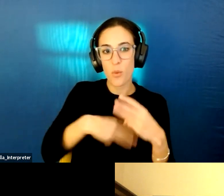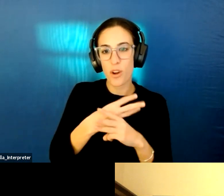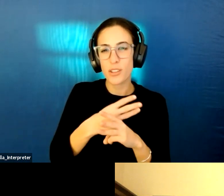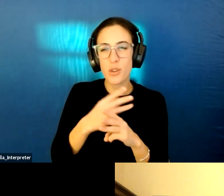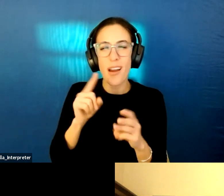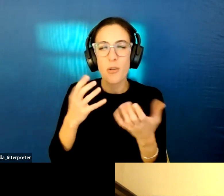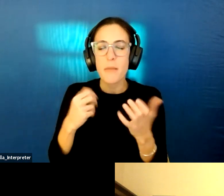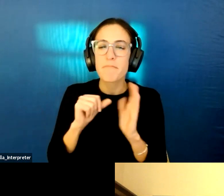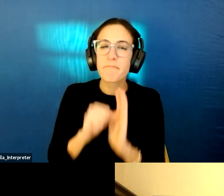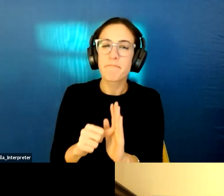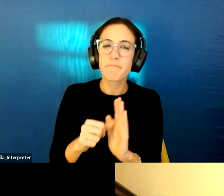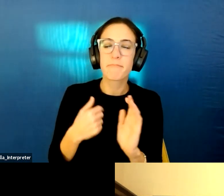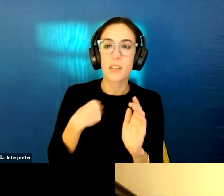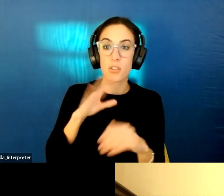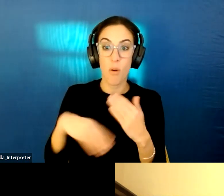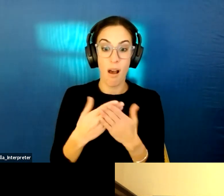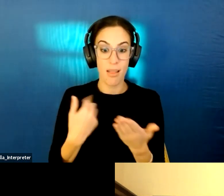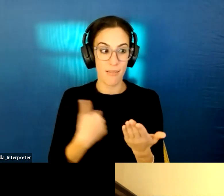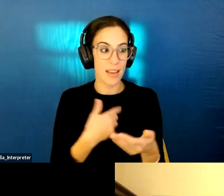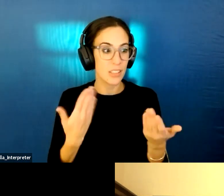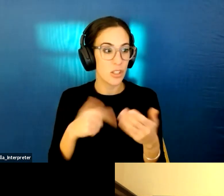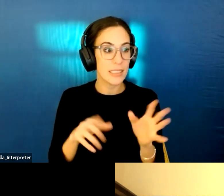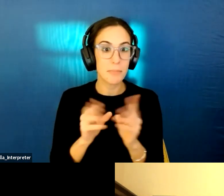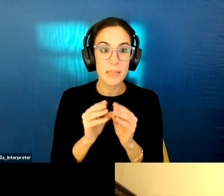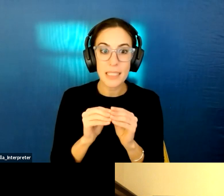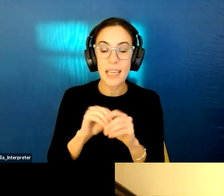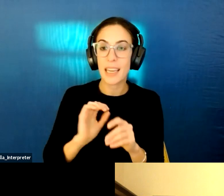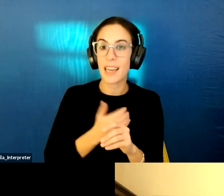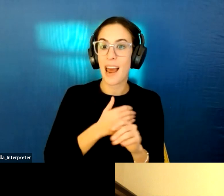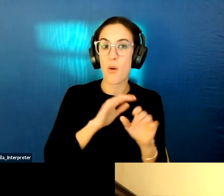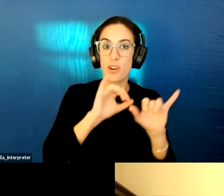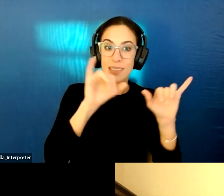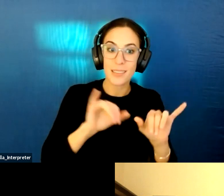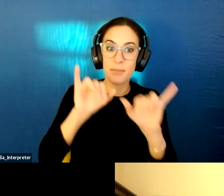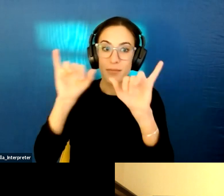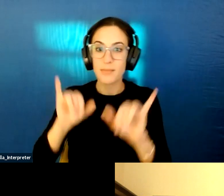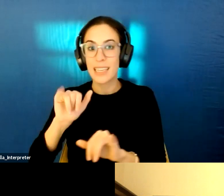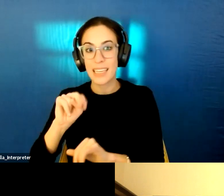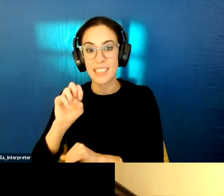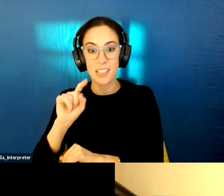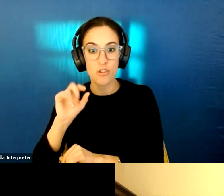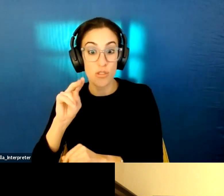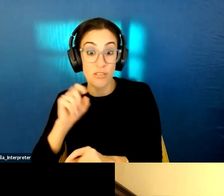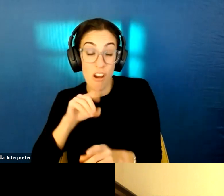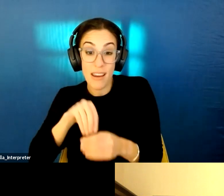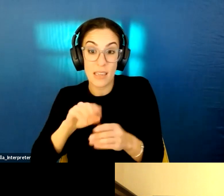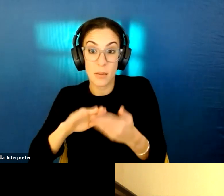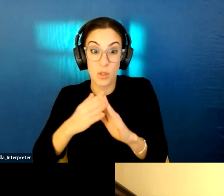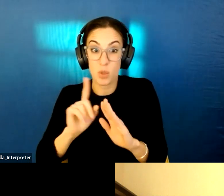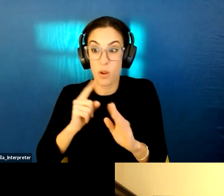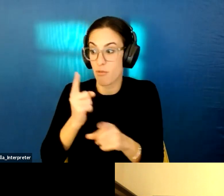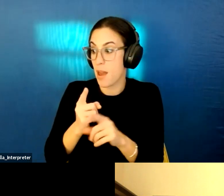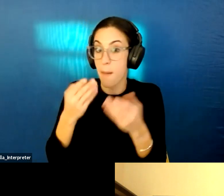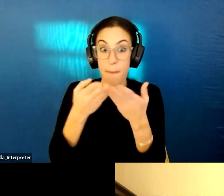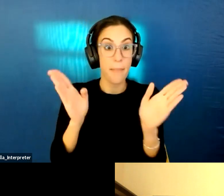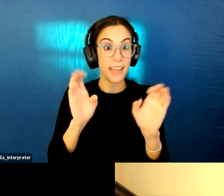all of us in this meeting and at our institutions are in communities where public education is